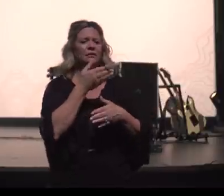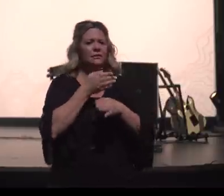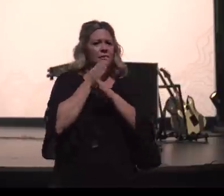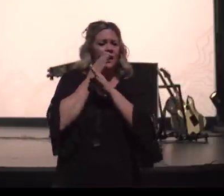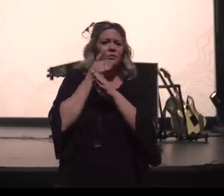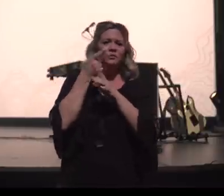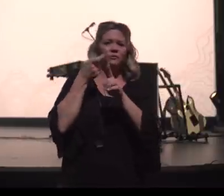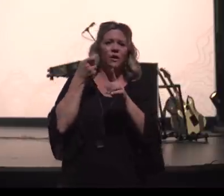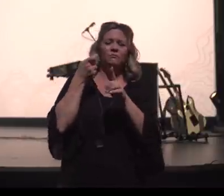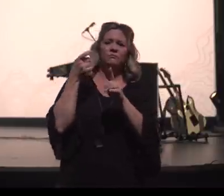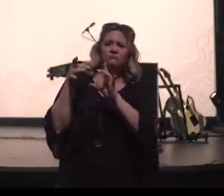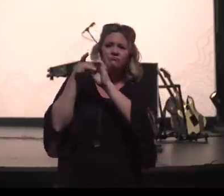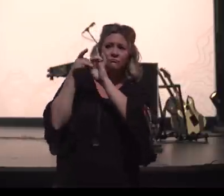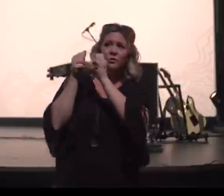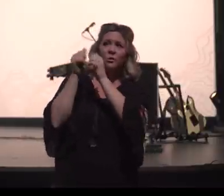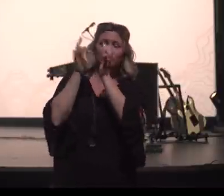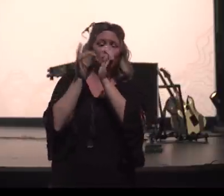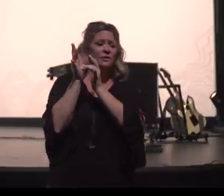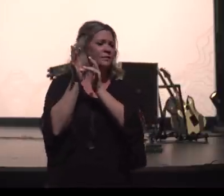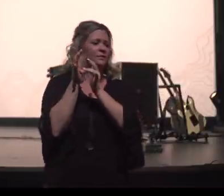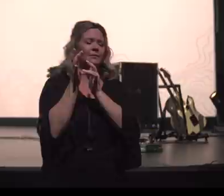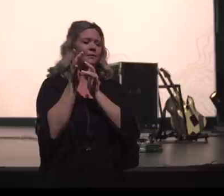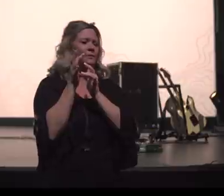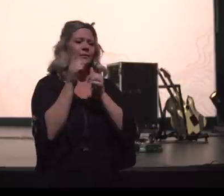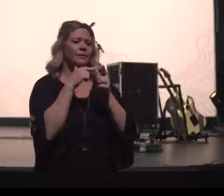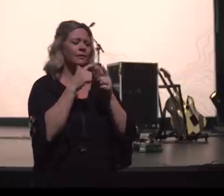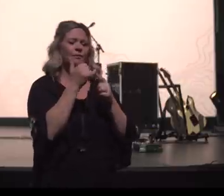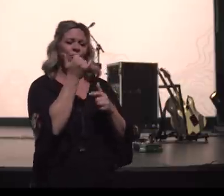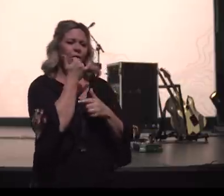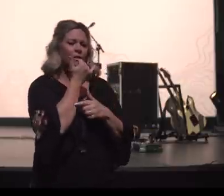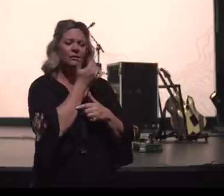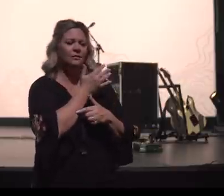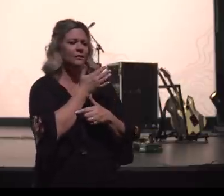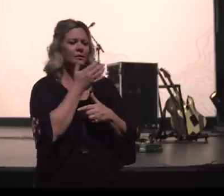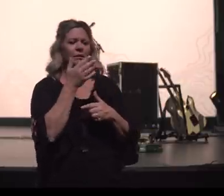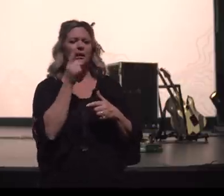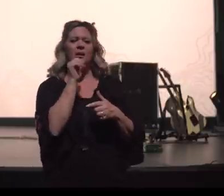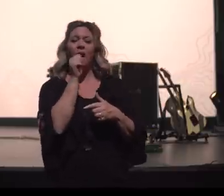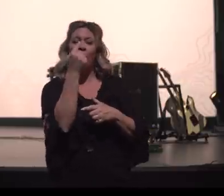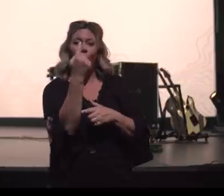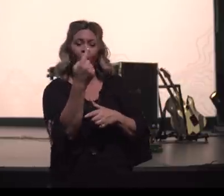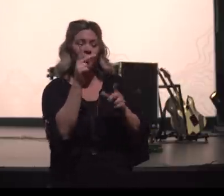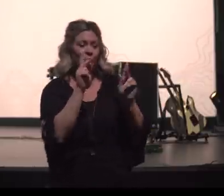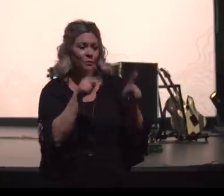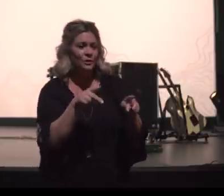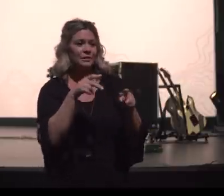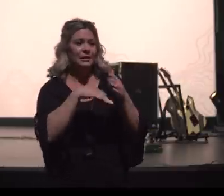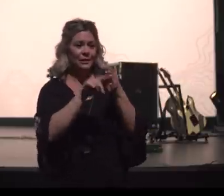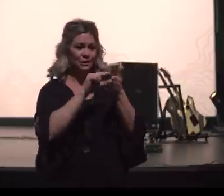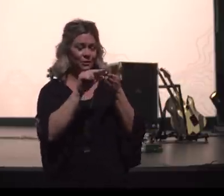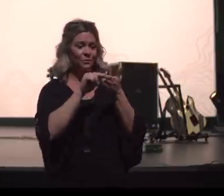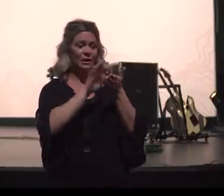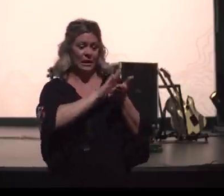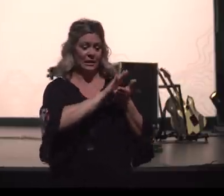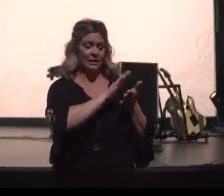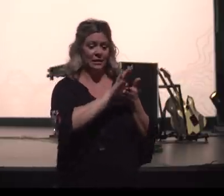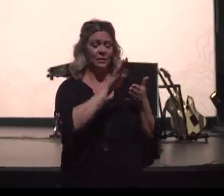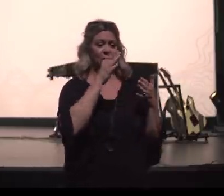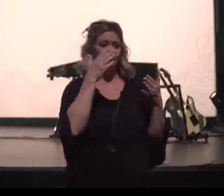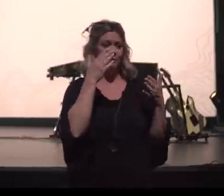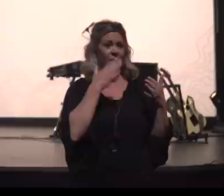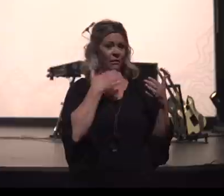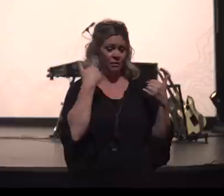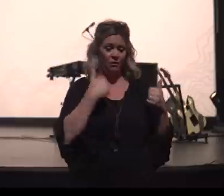exactly where he wants you to be, because you think you have to clean yourself up first. You know, not one person in Scripture cleaned up their life before they came and gave their life to